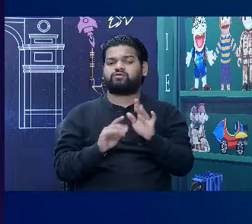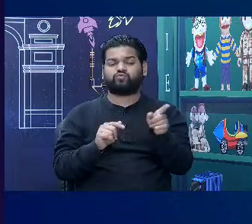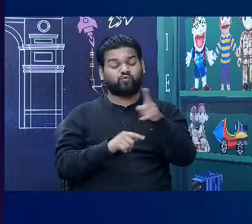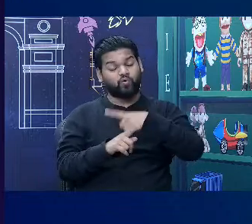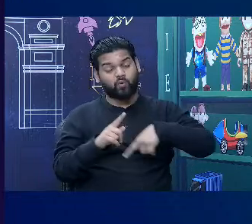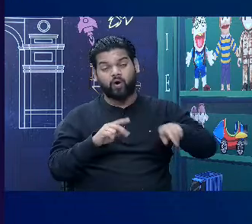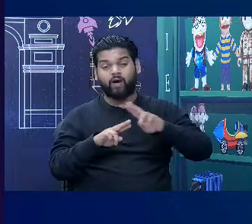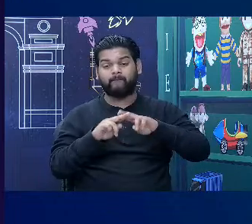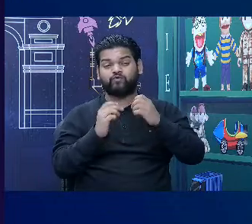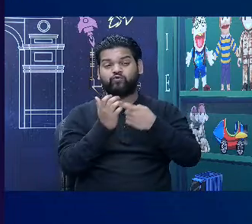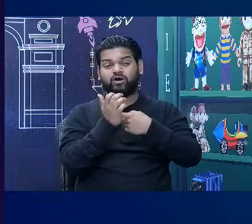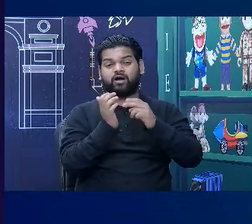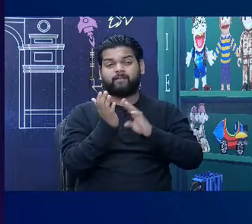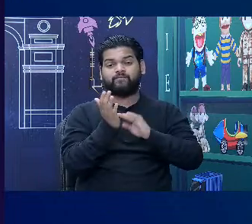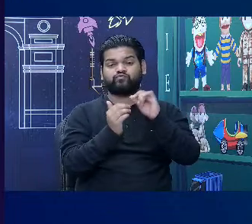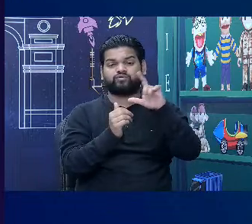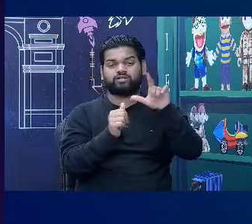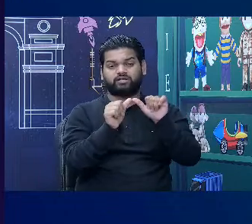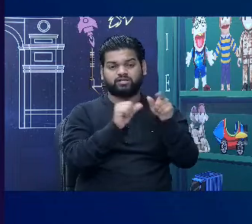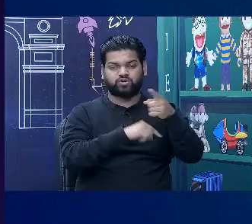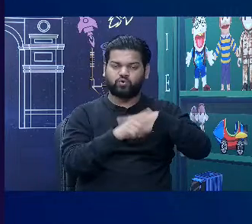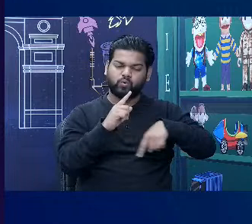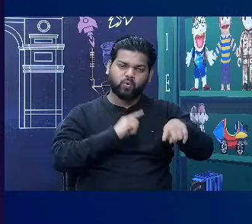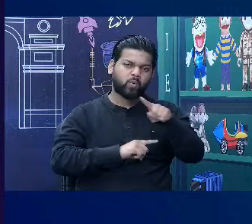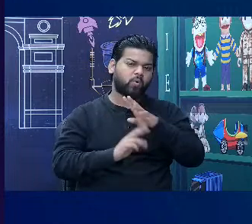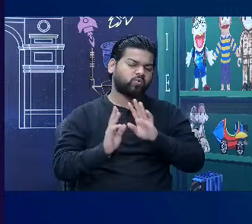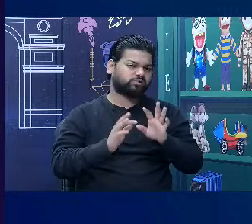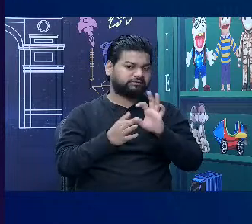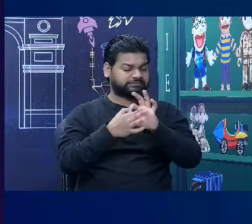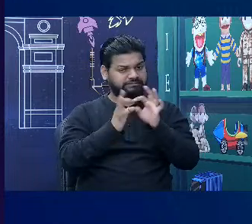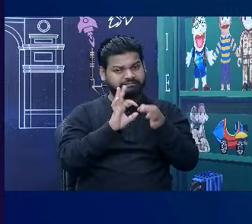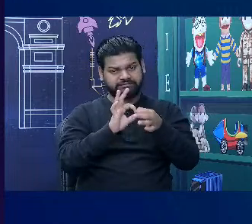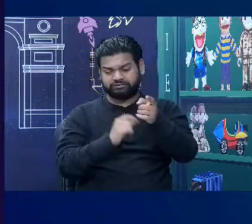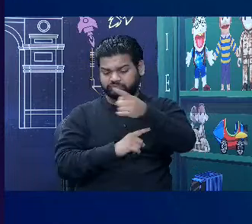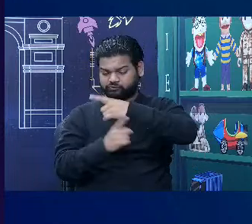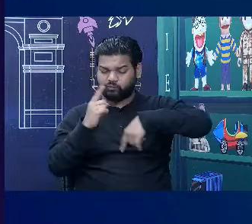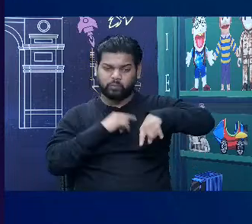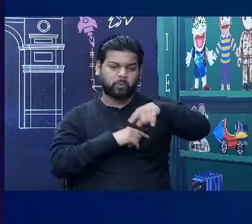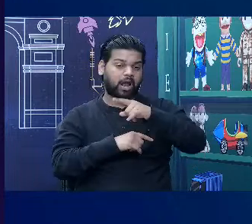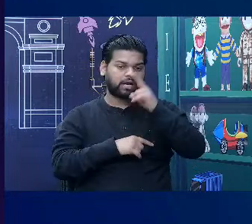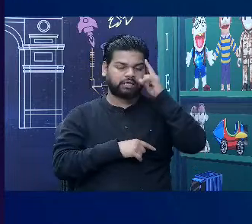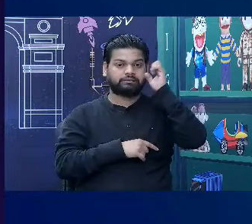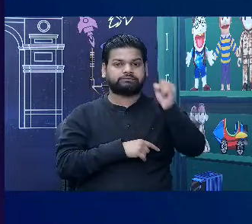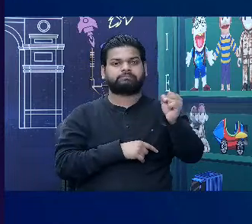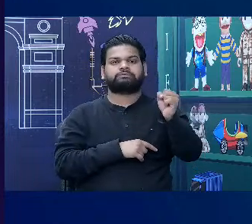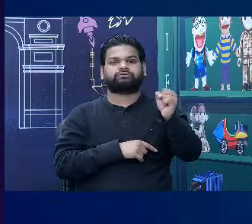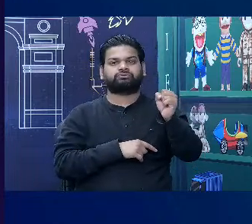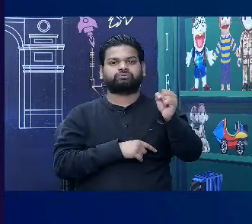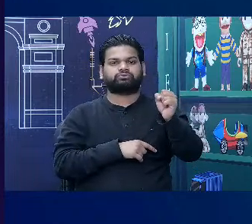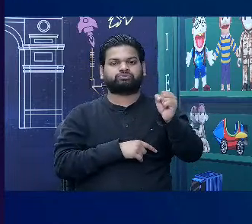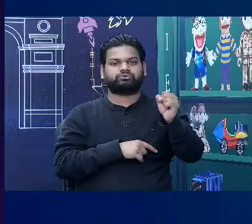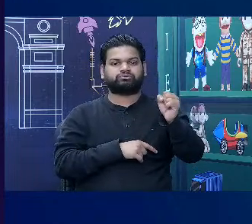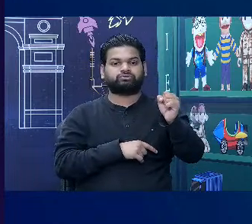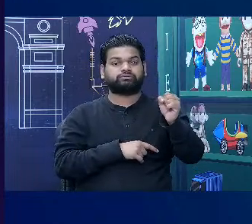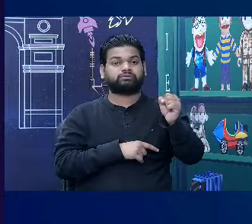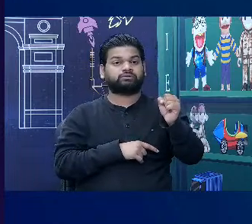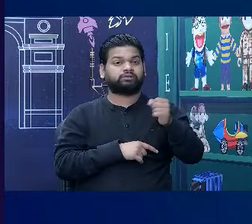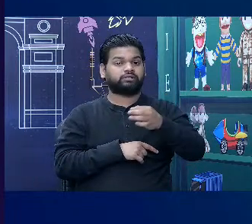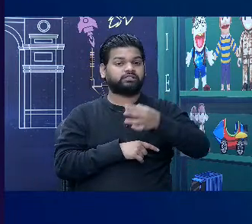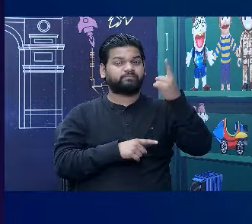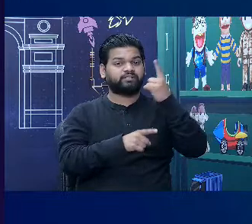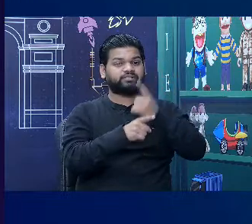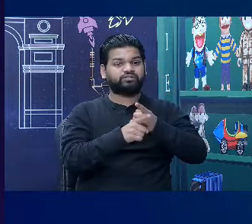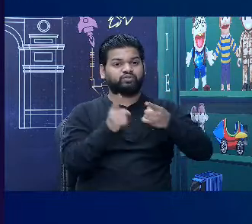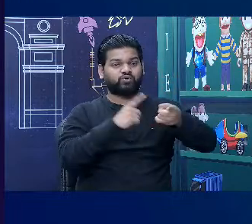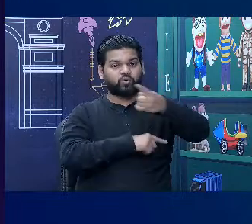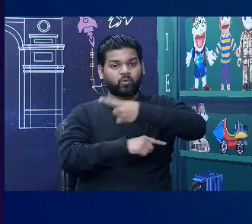this formulae if it is provided in the Braille script. Yes, ma'am. For this, the special educators can use the slate for Braille script